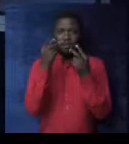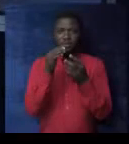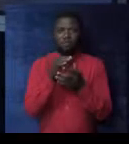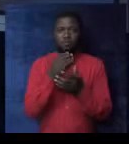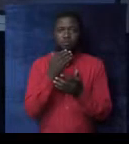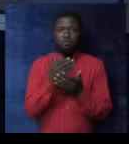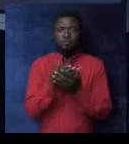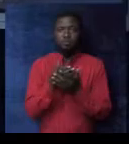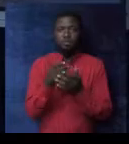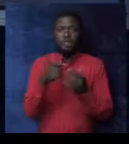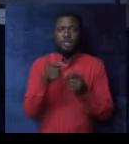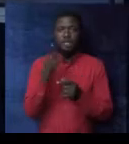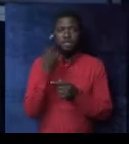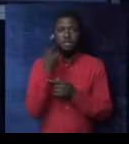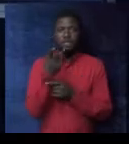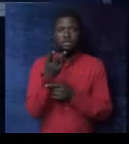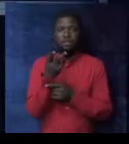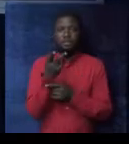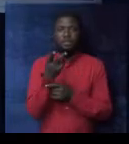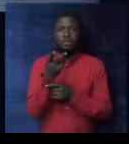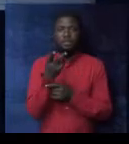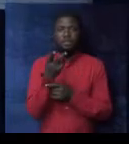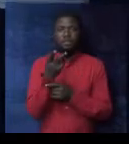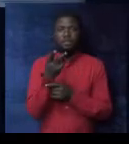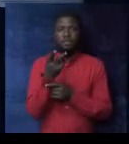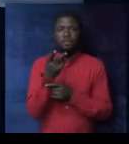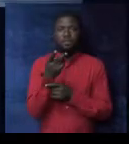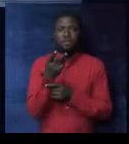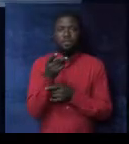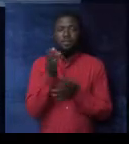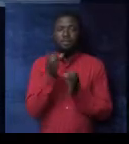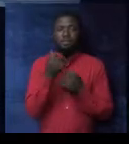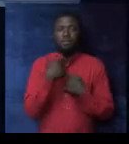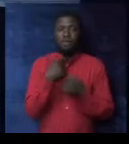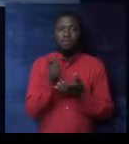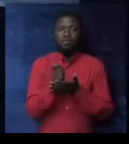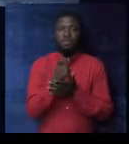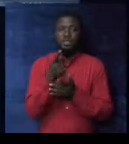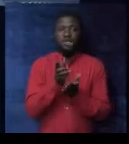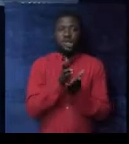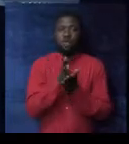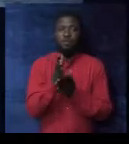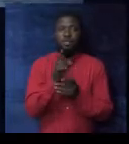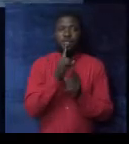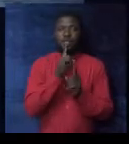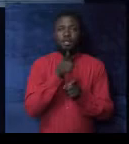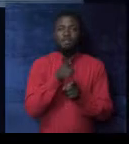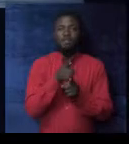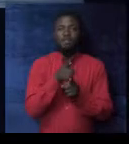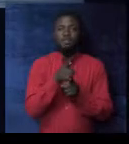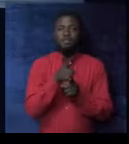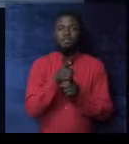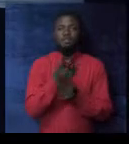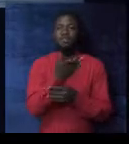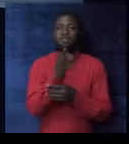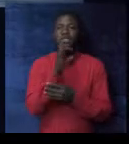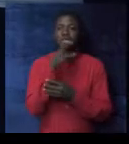Eyes on me? Good. Let's see if you have written the correct